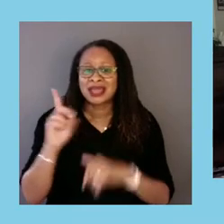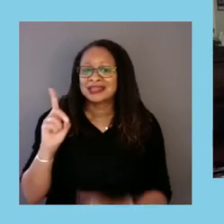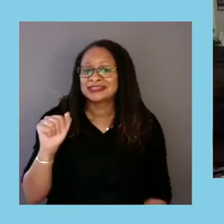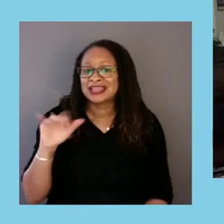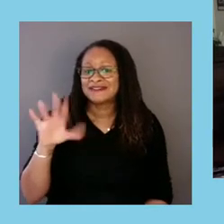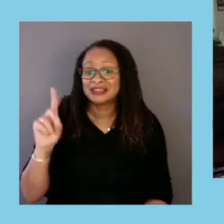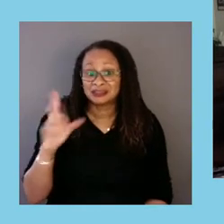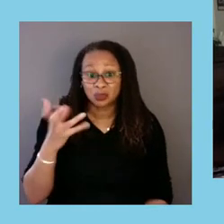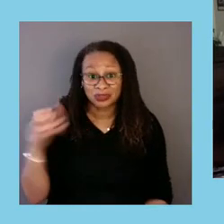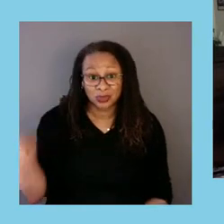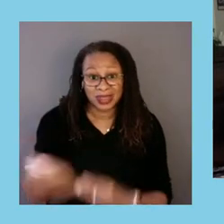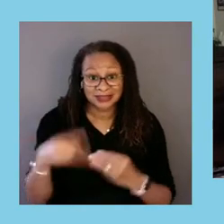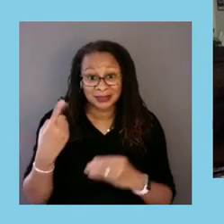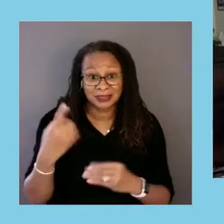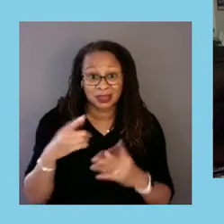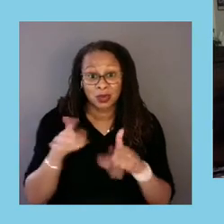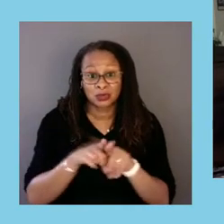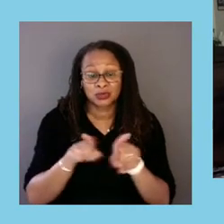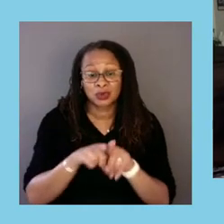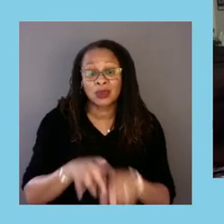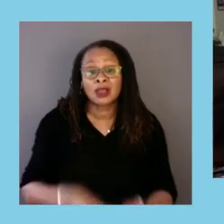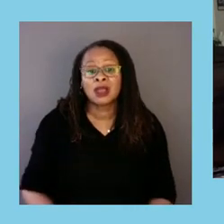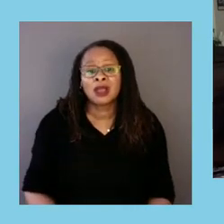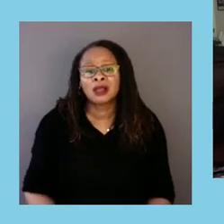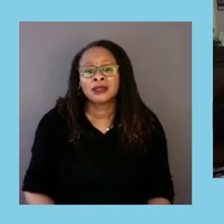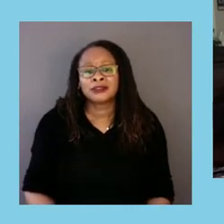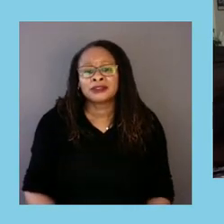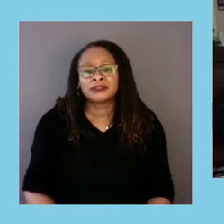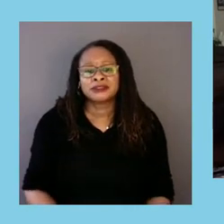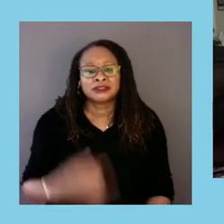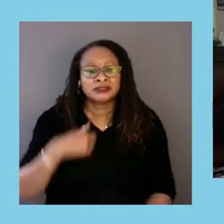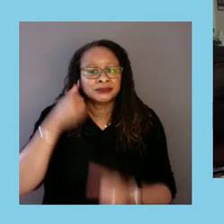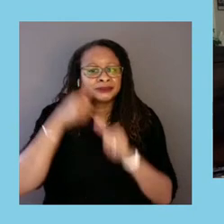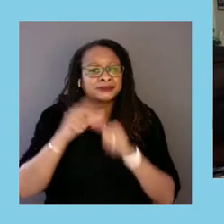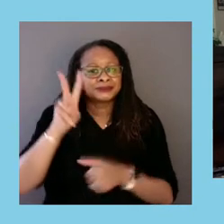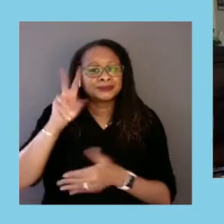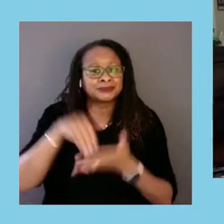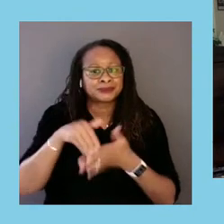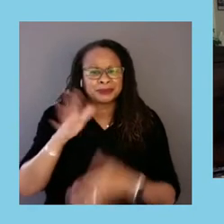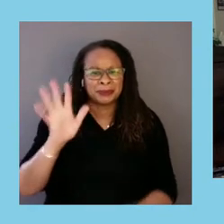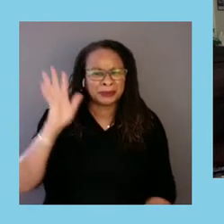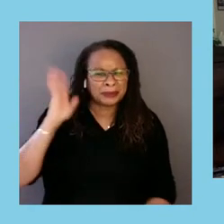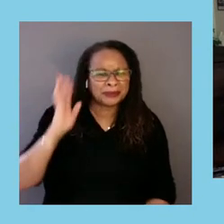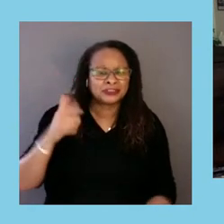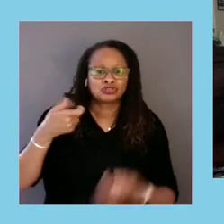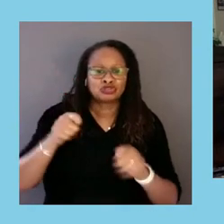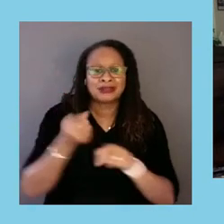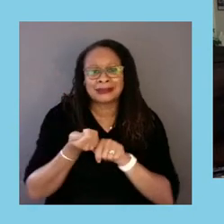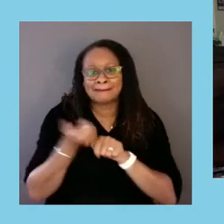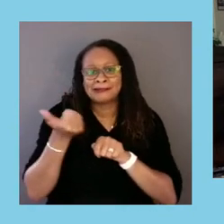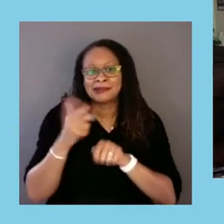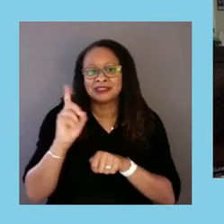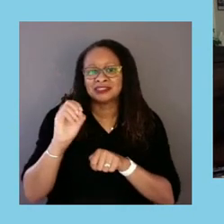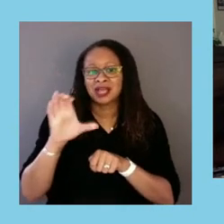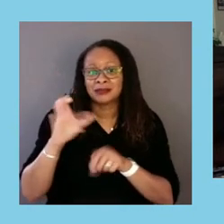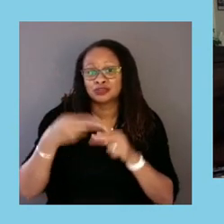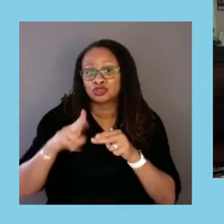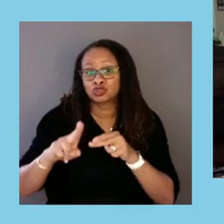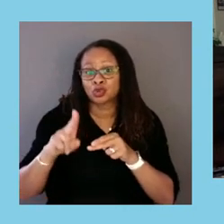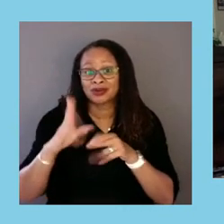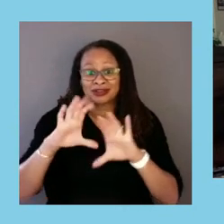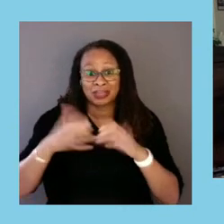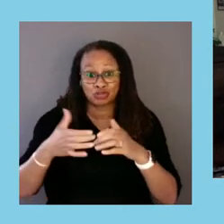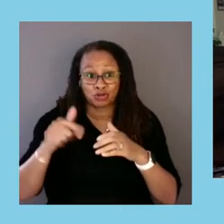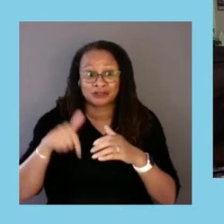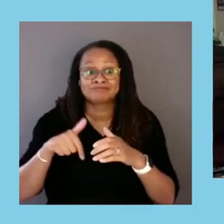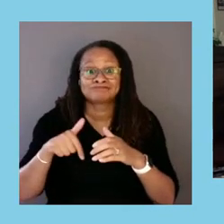well. I remember back in 2000, they were trying to delete the documentary short category. And then